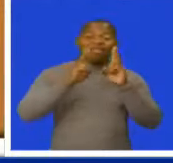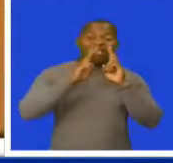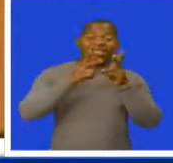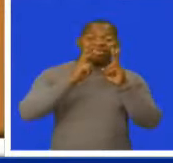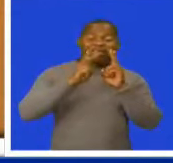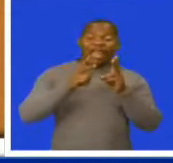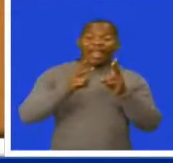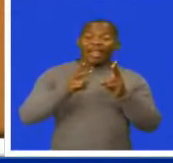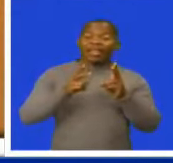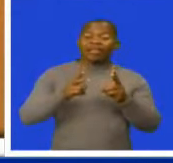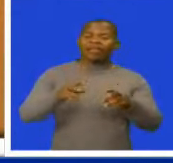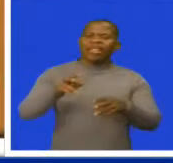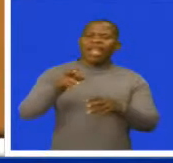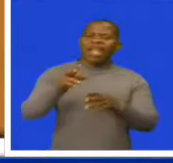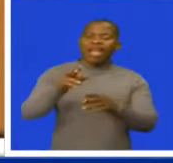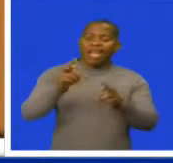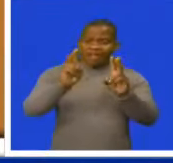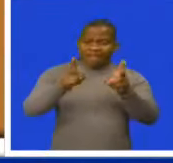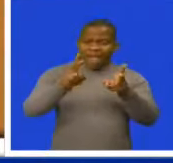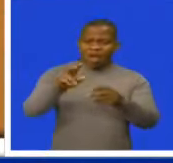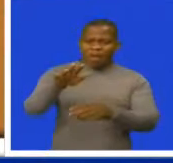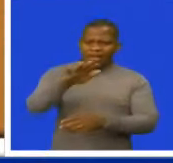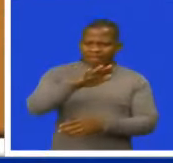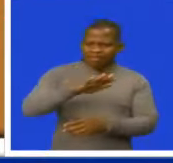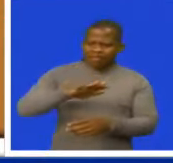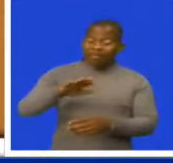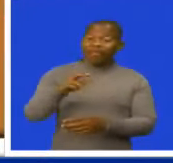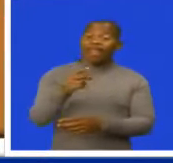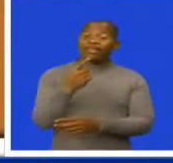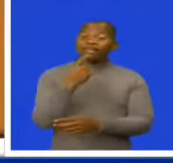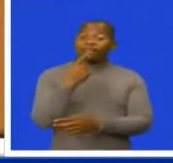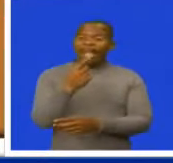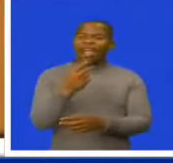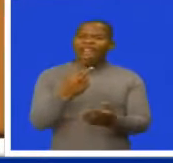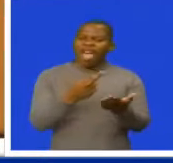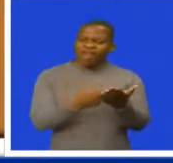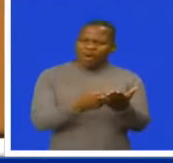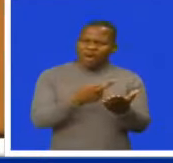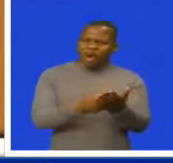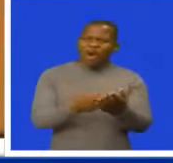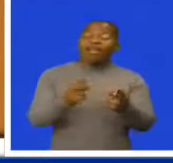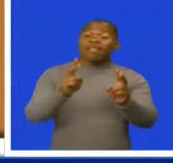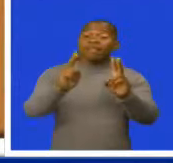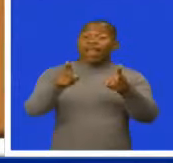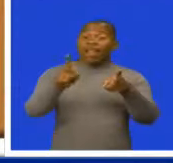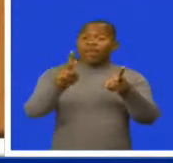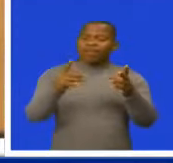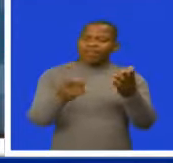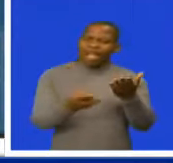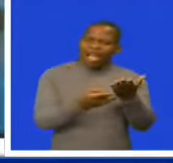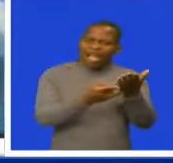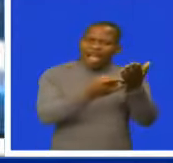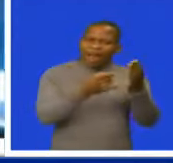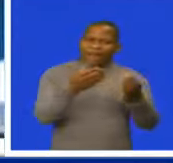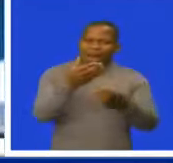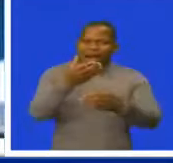uphindze ulungise simo semvelo utawusita ngekutsi kubonakale kutsi livela kangwane lingathuthuka